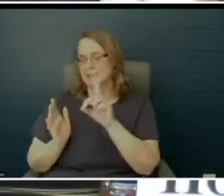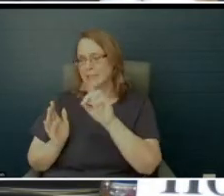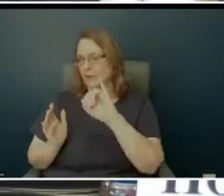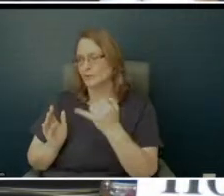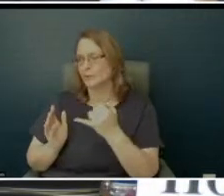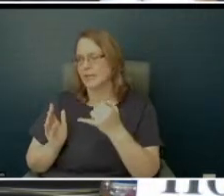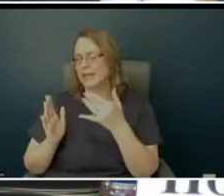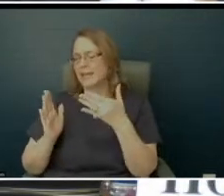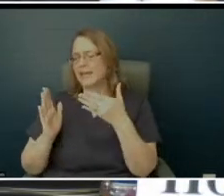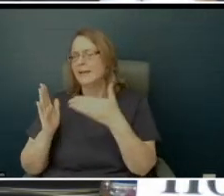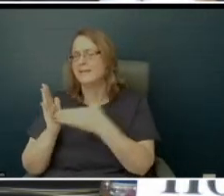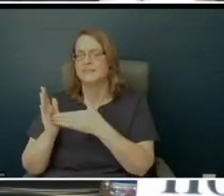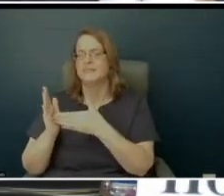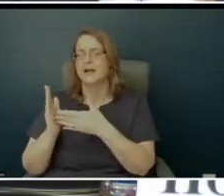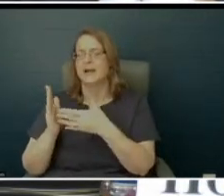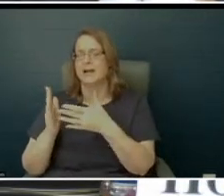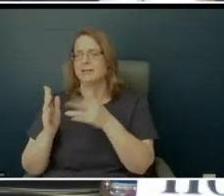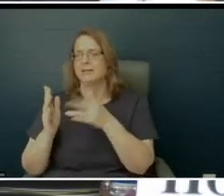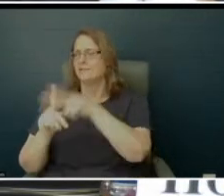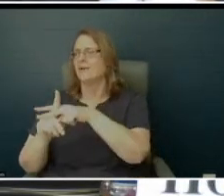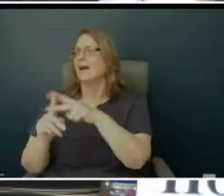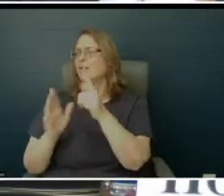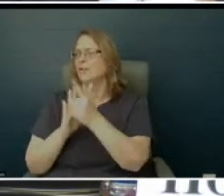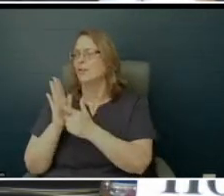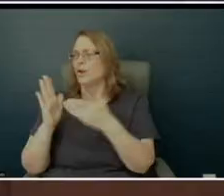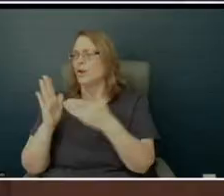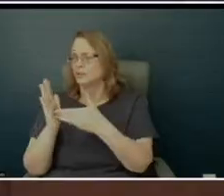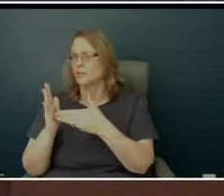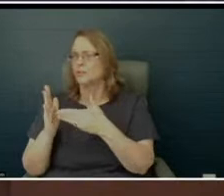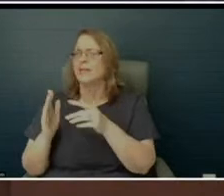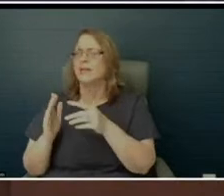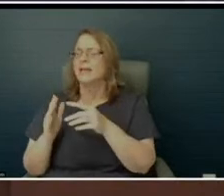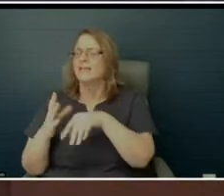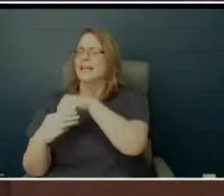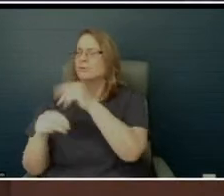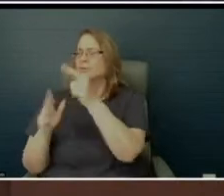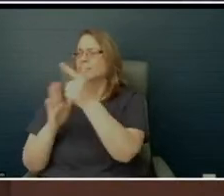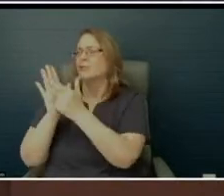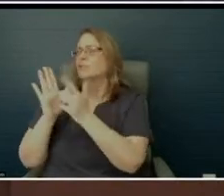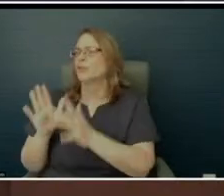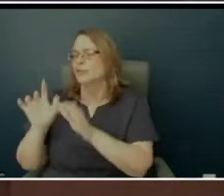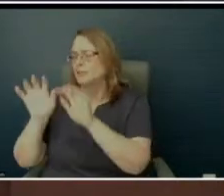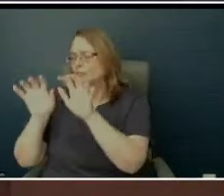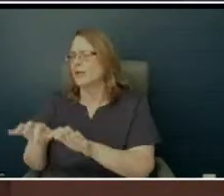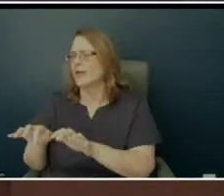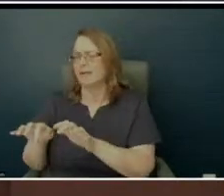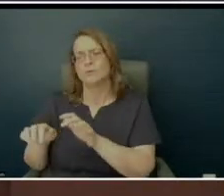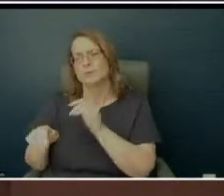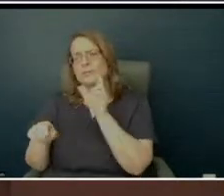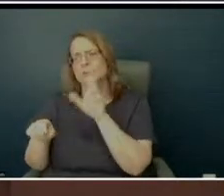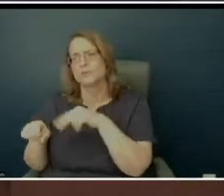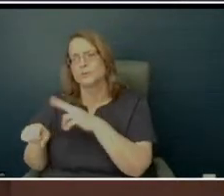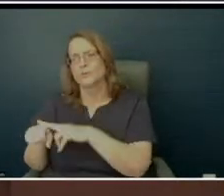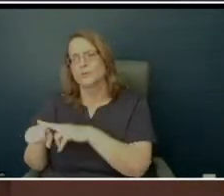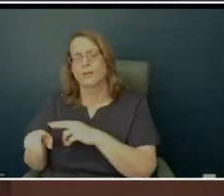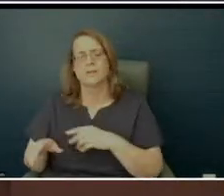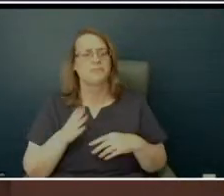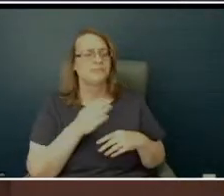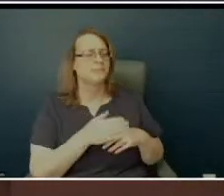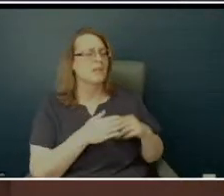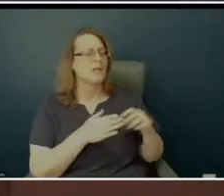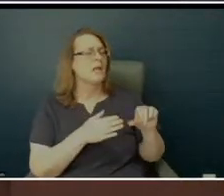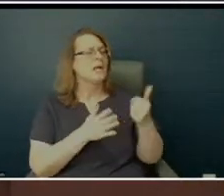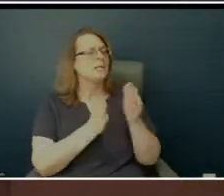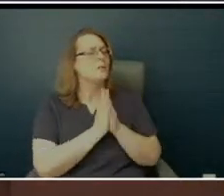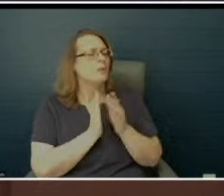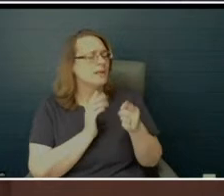outside lawyers was certainly an unusual request. There was another issue you were asked to look into. In mid-December, did the White